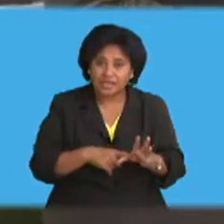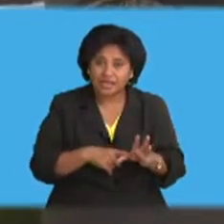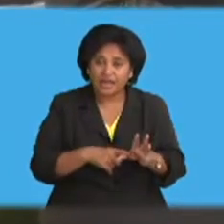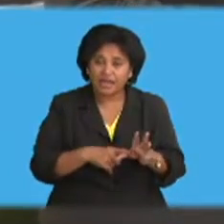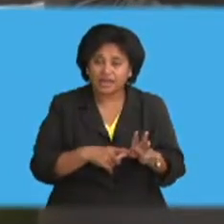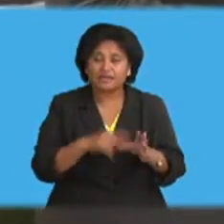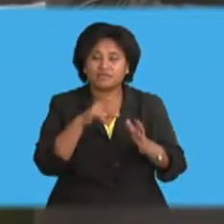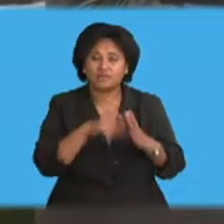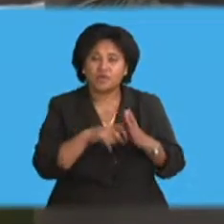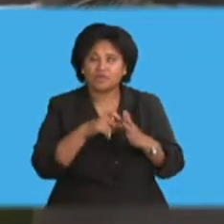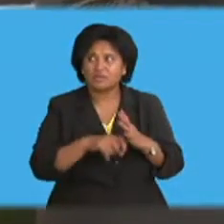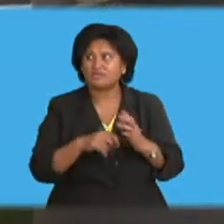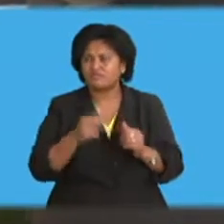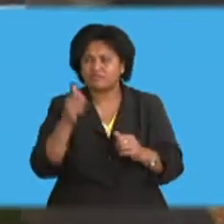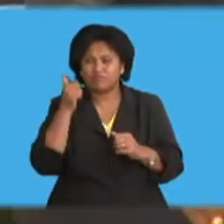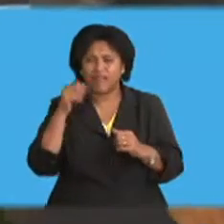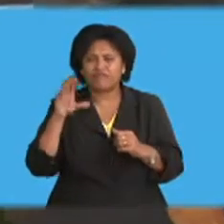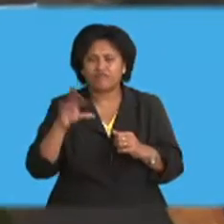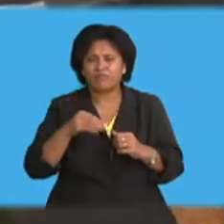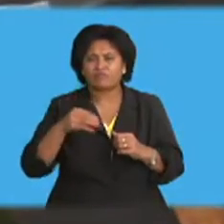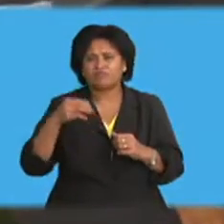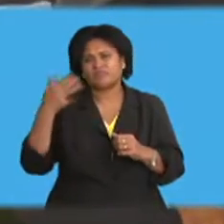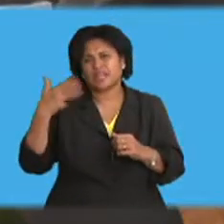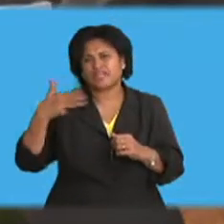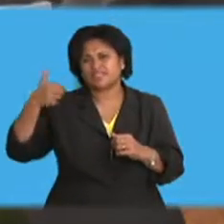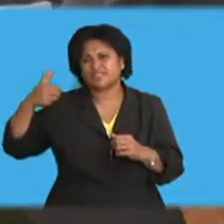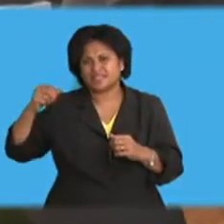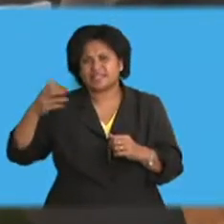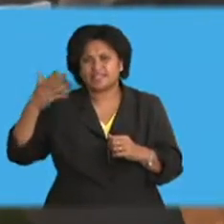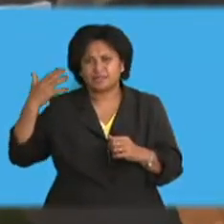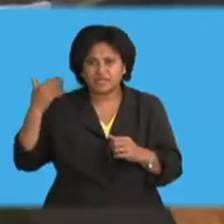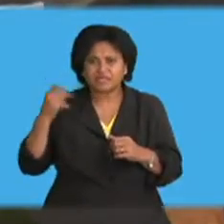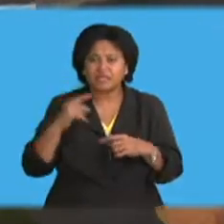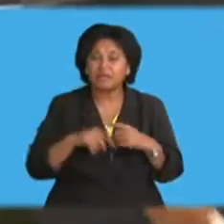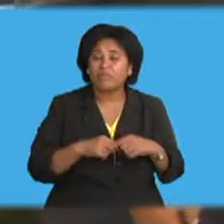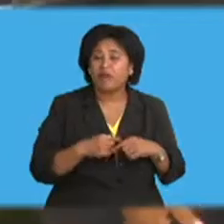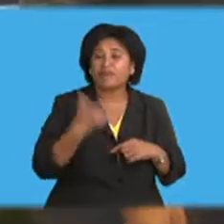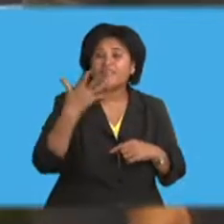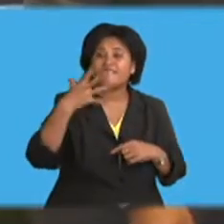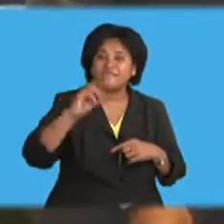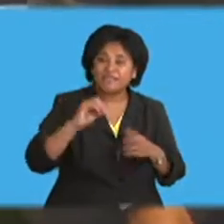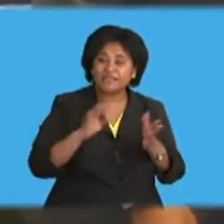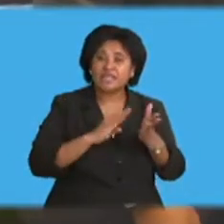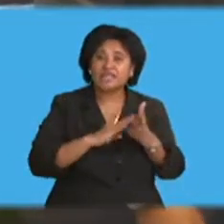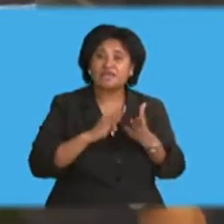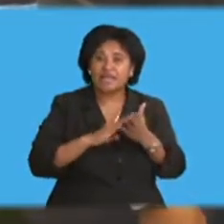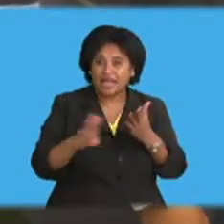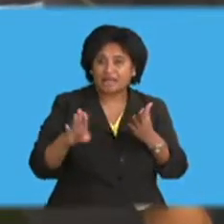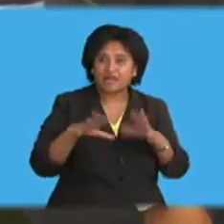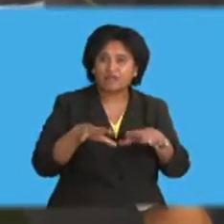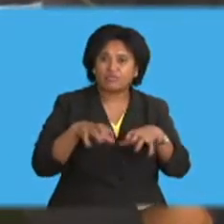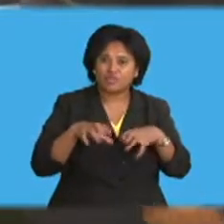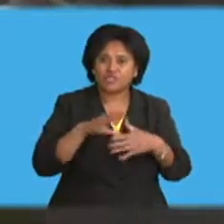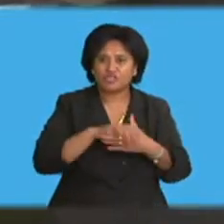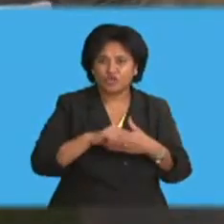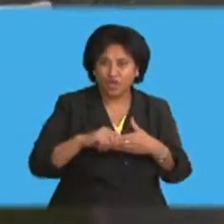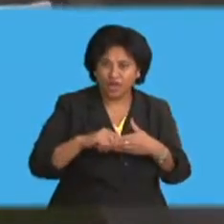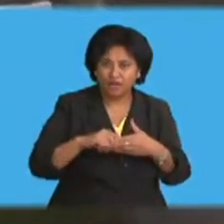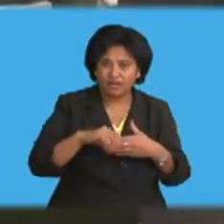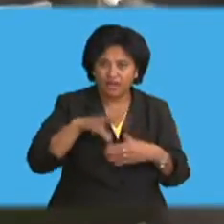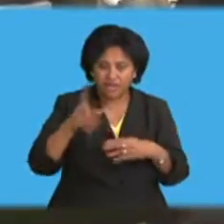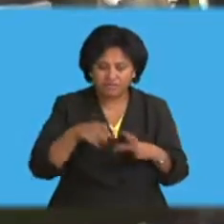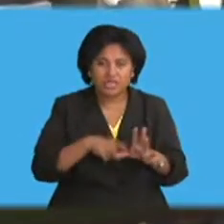back to the 60s as well, is about 50 million pounds per year. For Fiji,